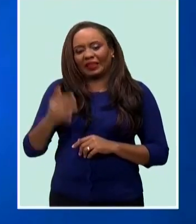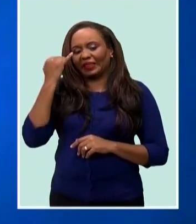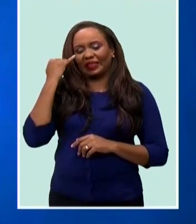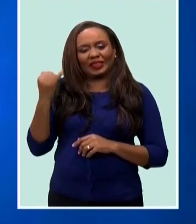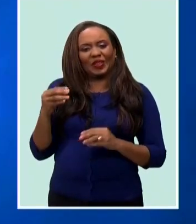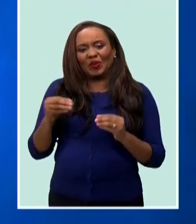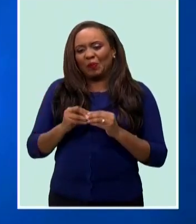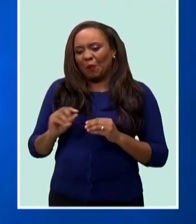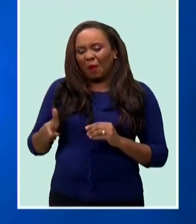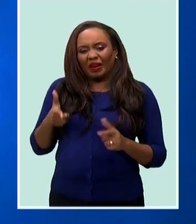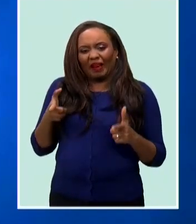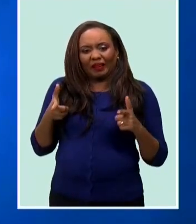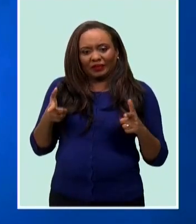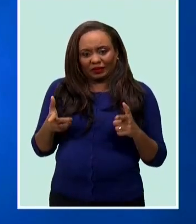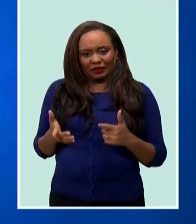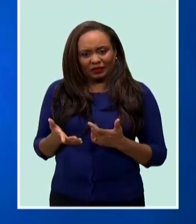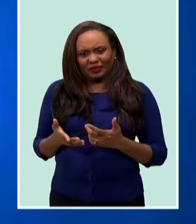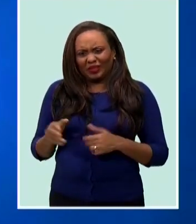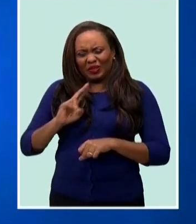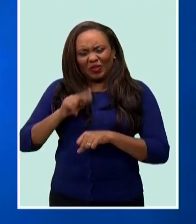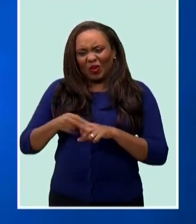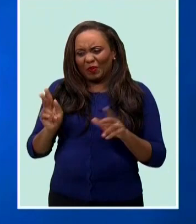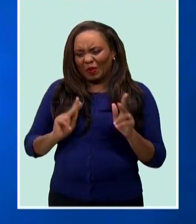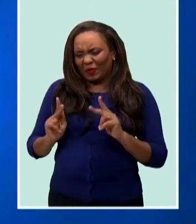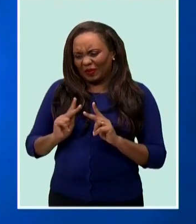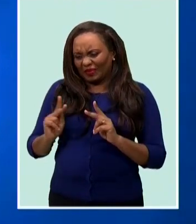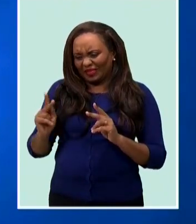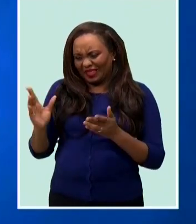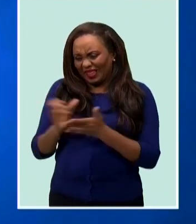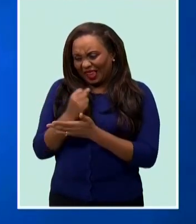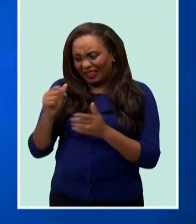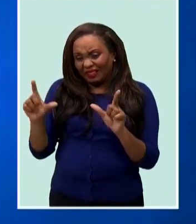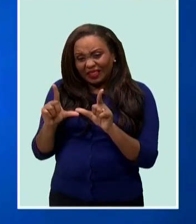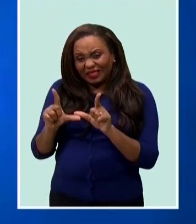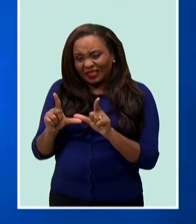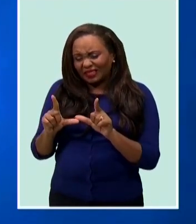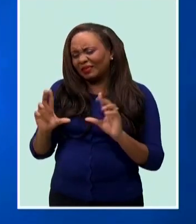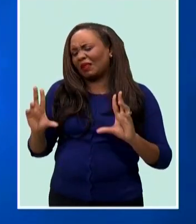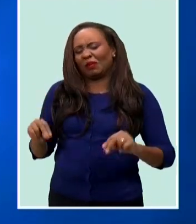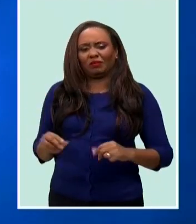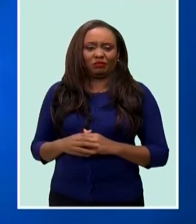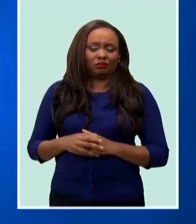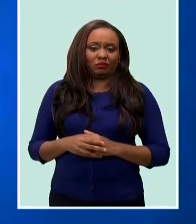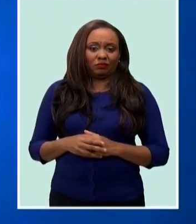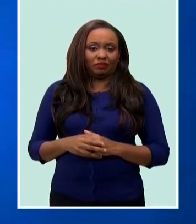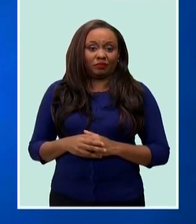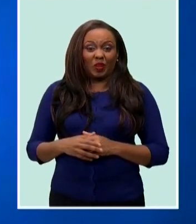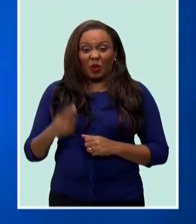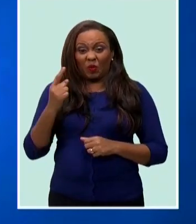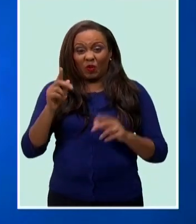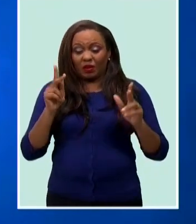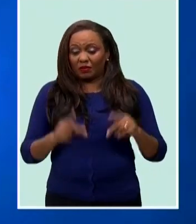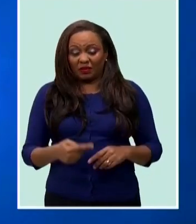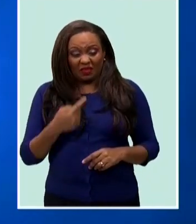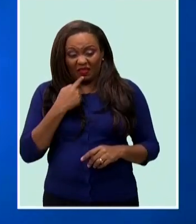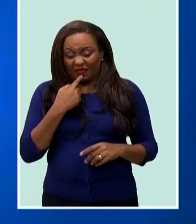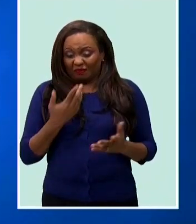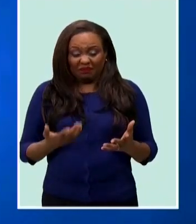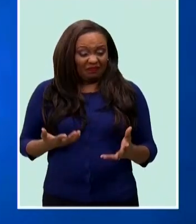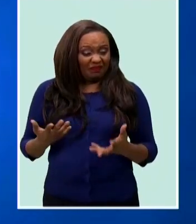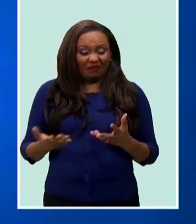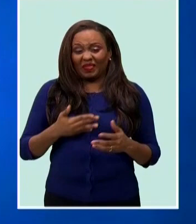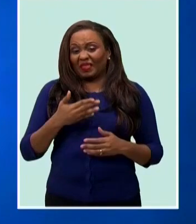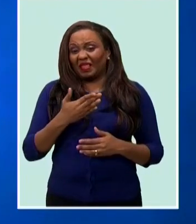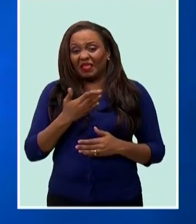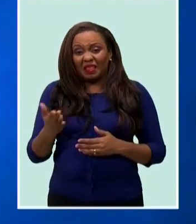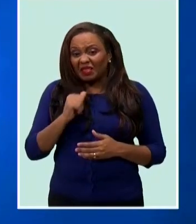more of these weapons in the hands of the average person. Kerry Tailsy A isn't confident that things will change,